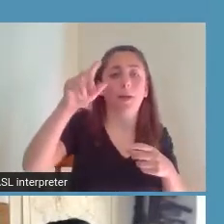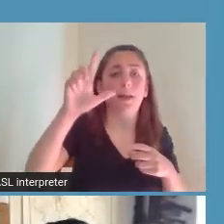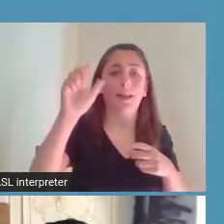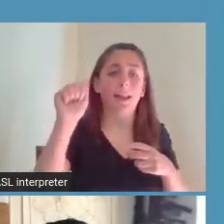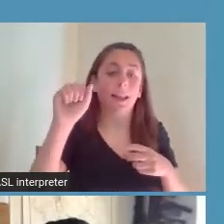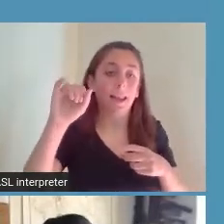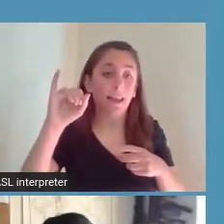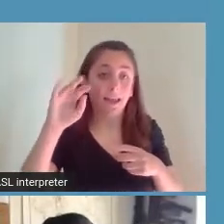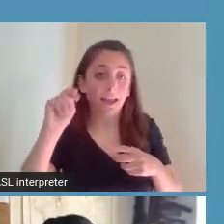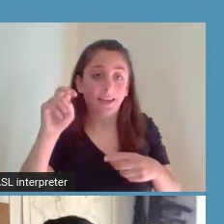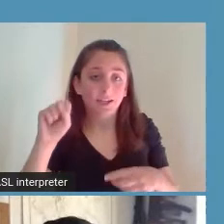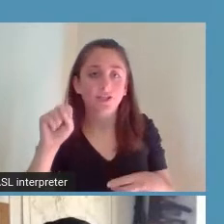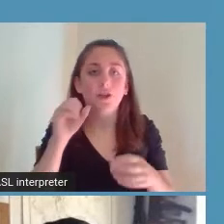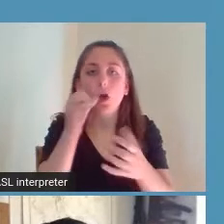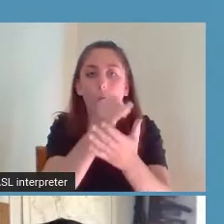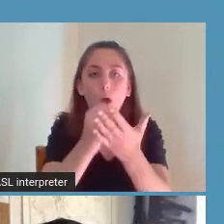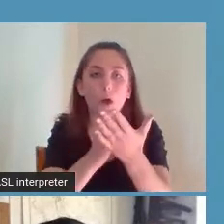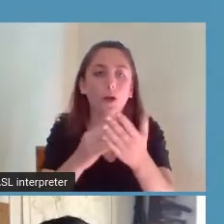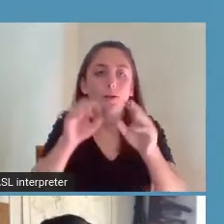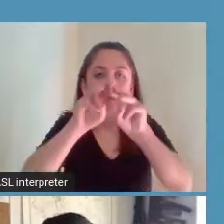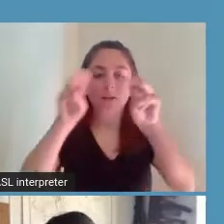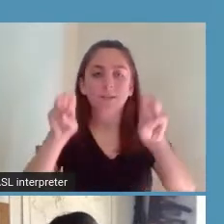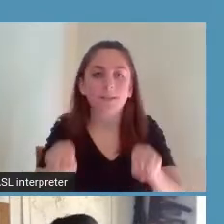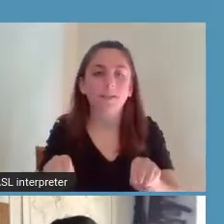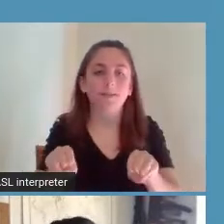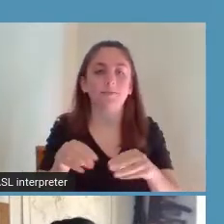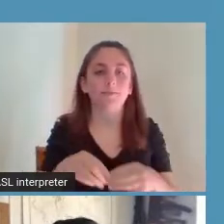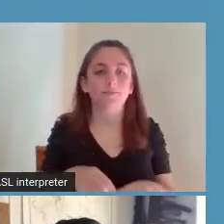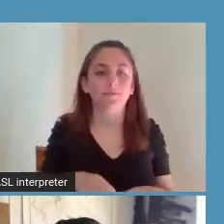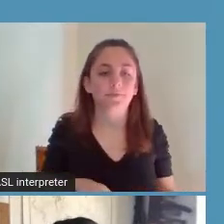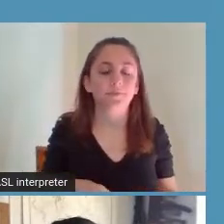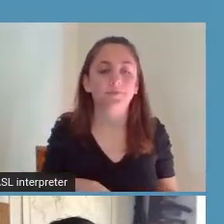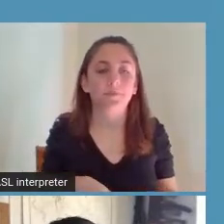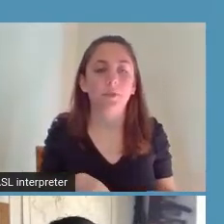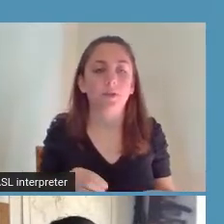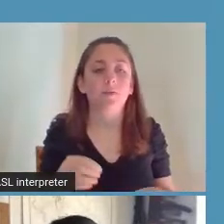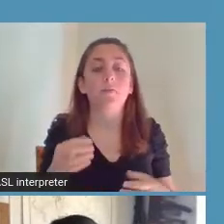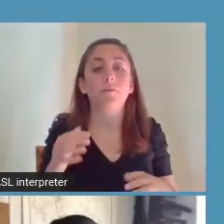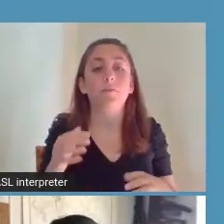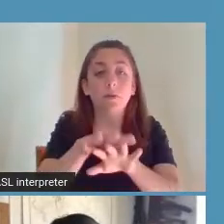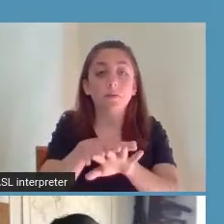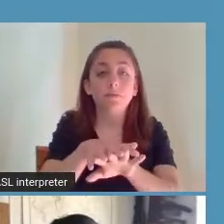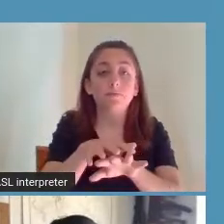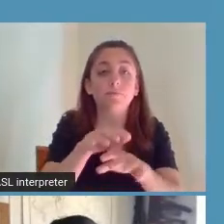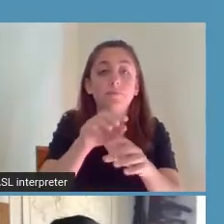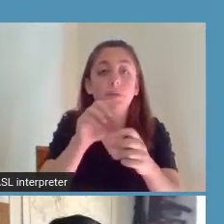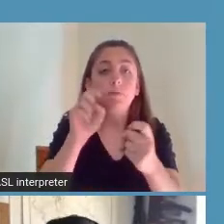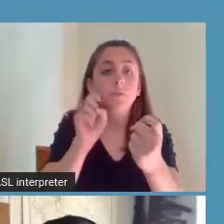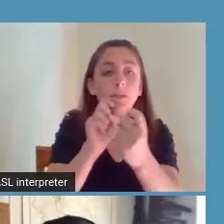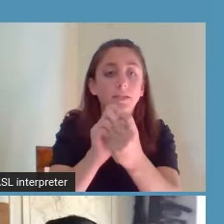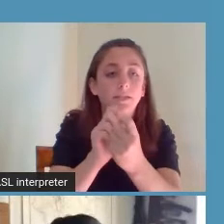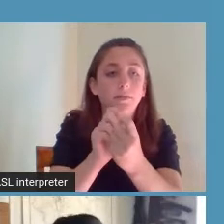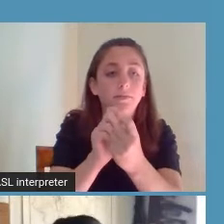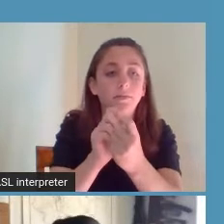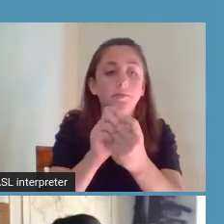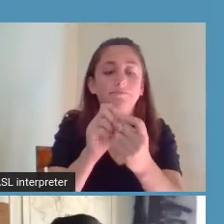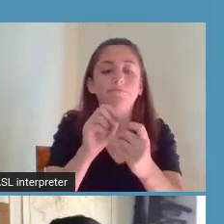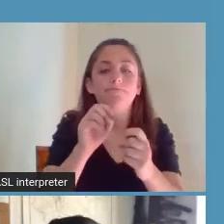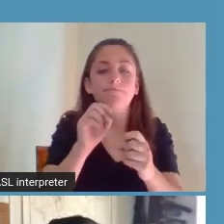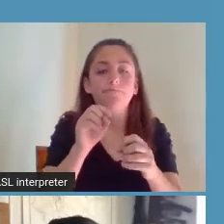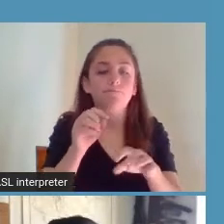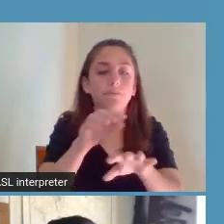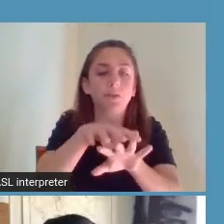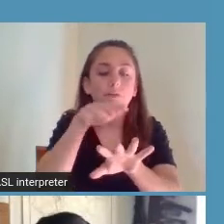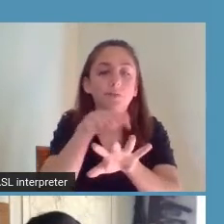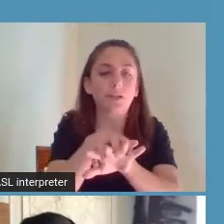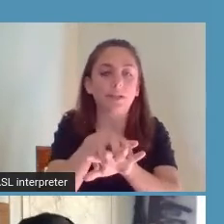Dakota. I am a Wabetuan Dakota from the Sisseton Wapiton Oyate, which is on the Lake Travers Indian Reservation in South